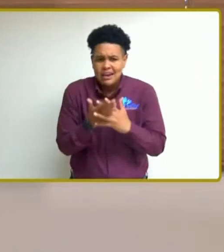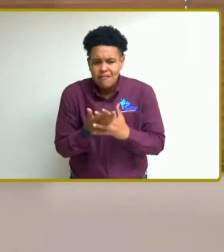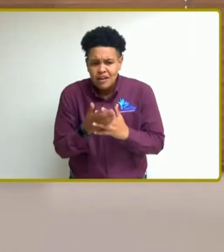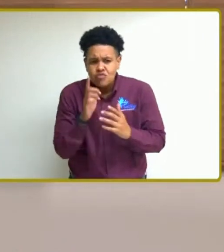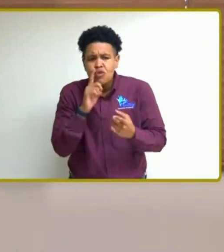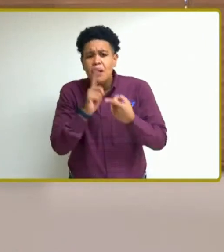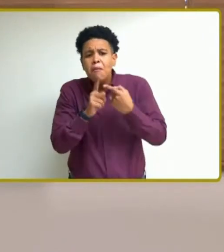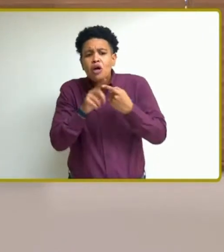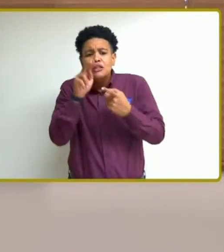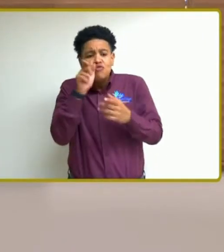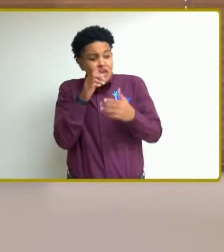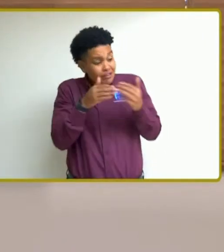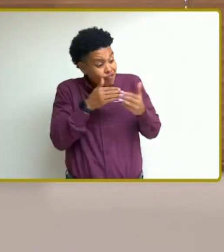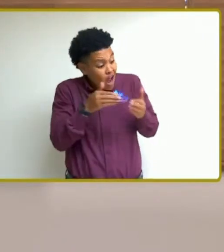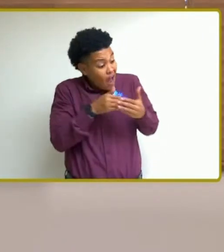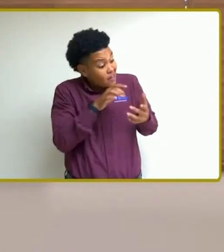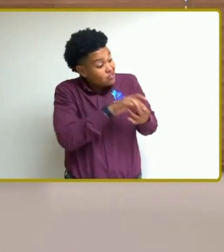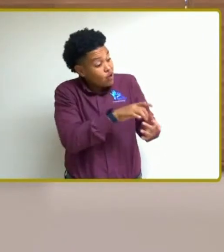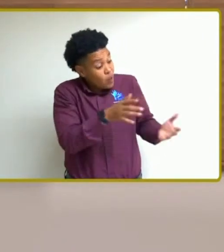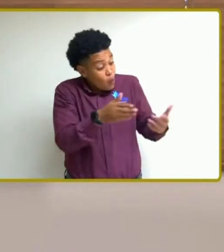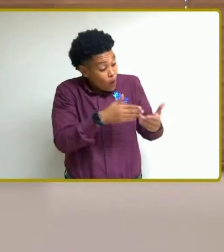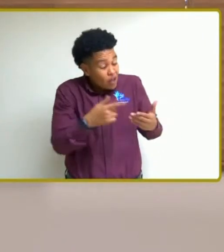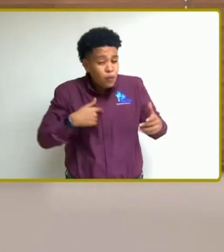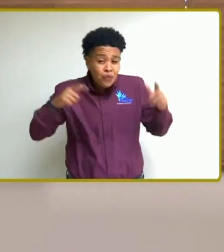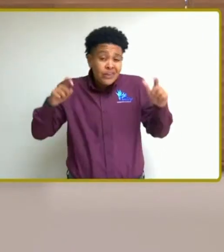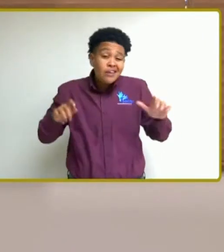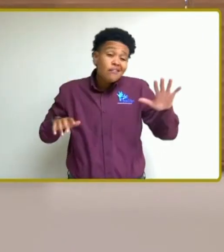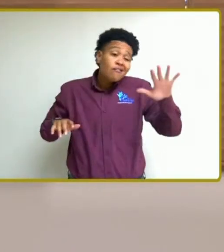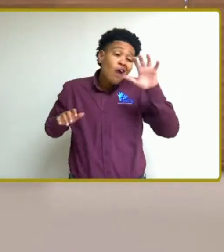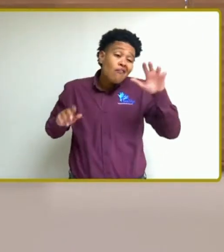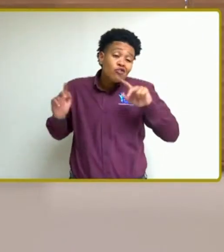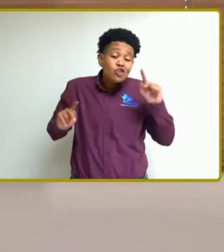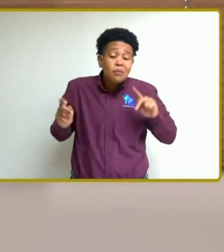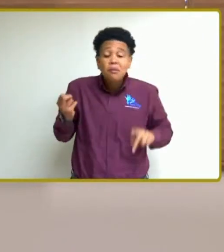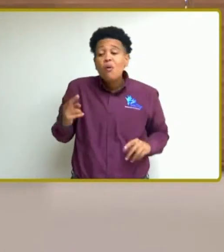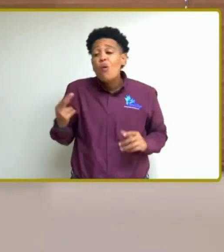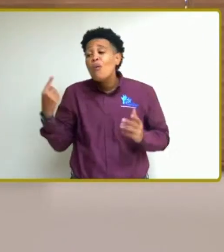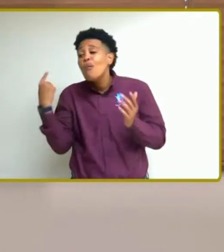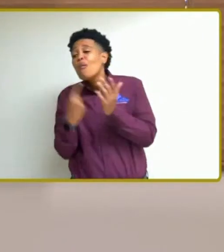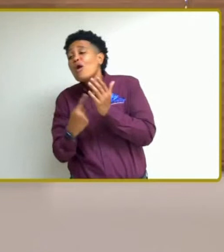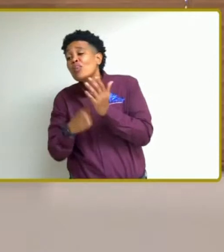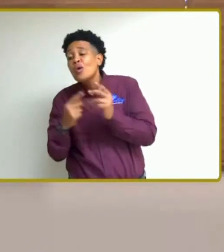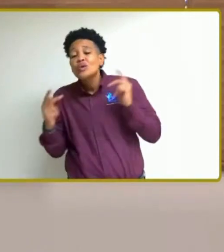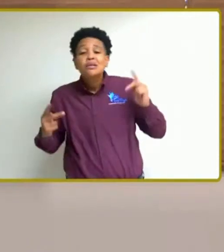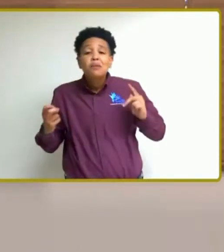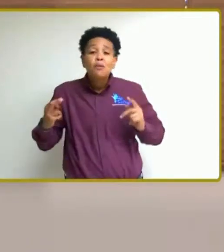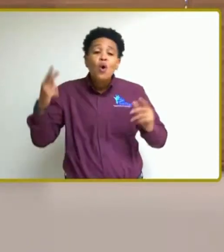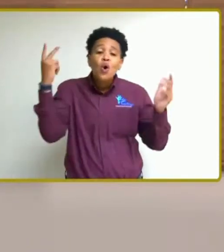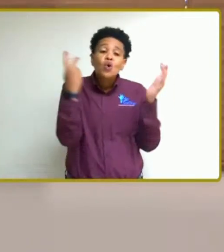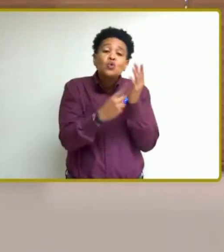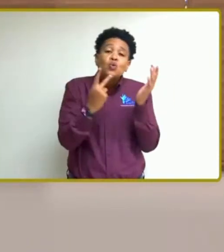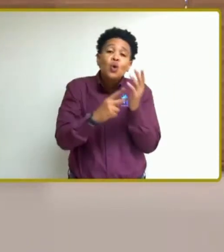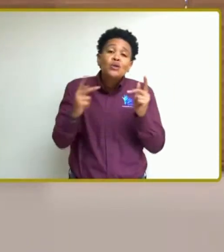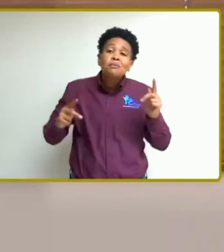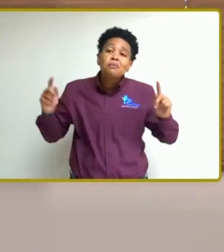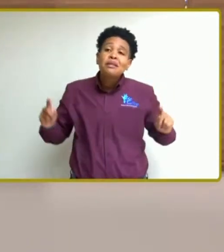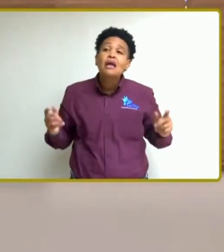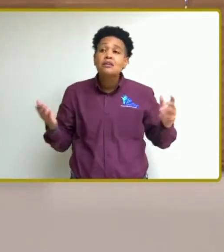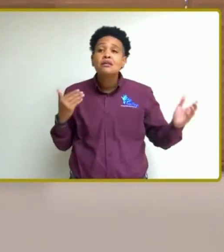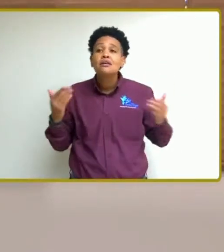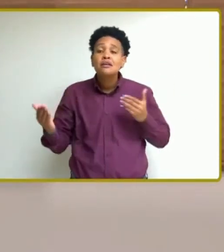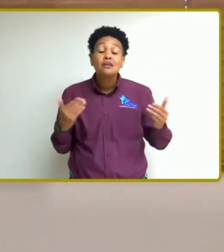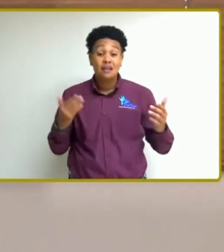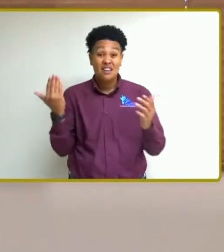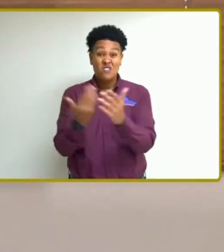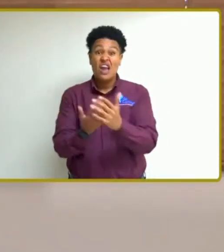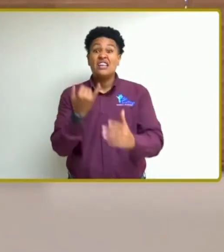And regardless of whether we test 500 persons or 1,000 or 2,000 persons, the fact is that if you